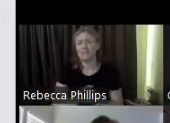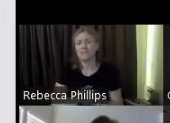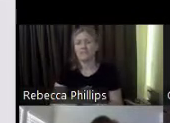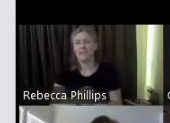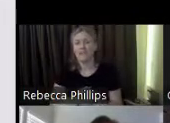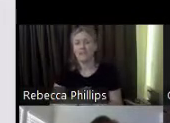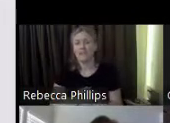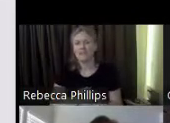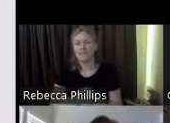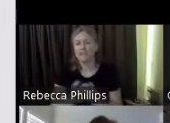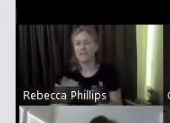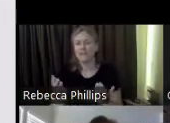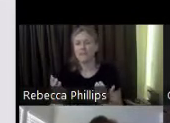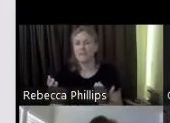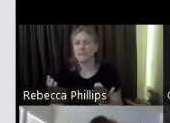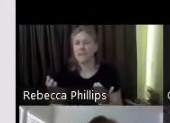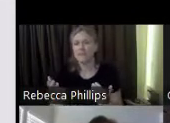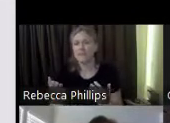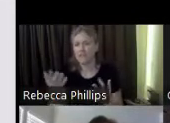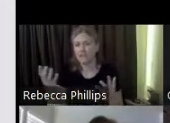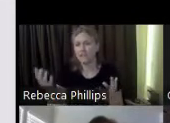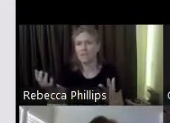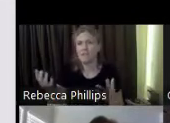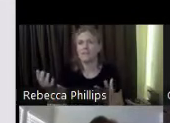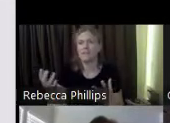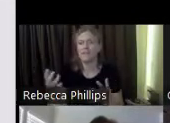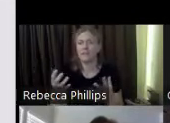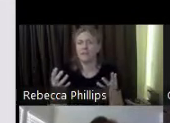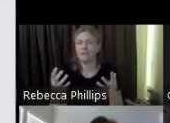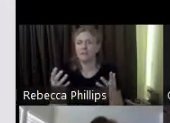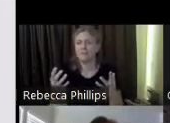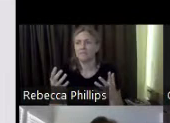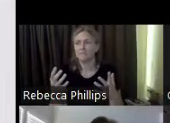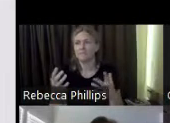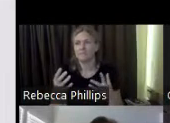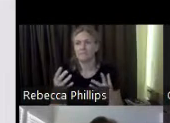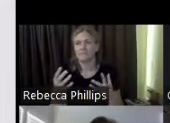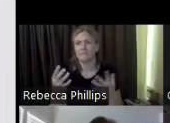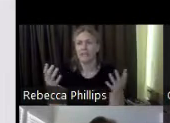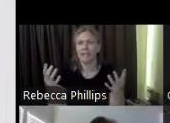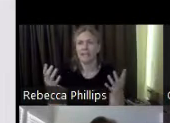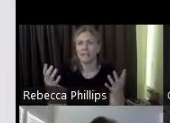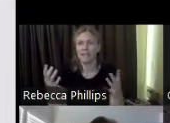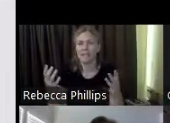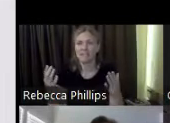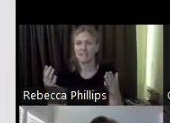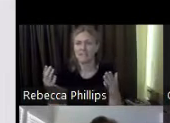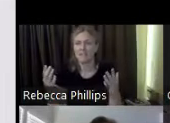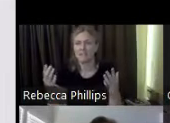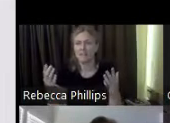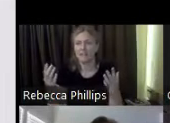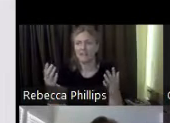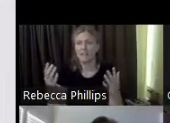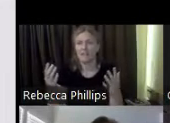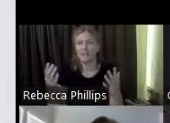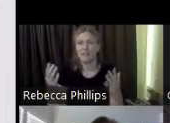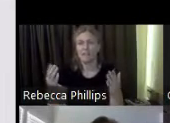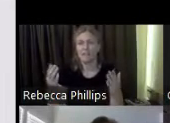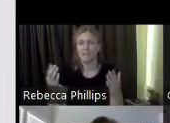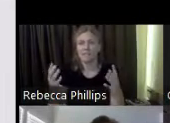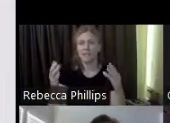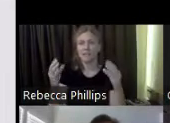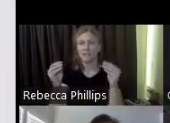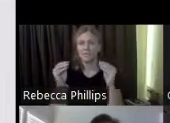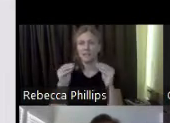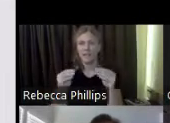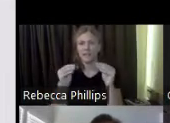So it's giving that, it's a lot of languages have this, like German, I can't think of any others, but a lot of